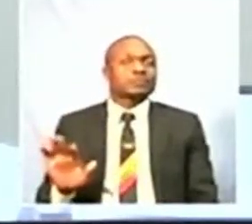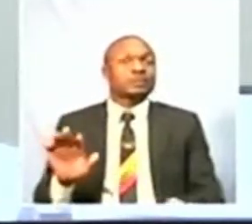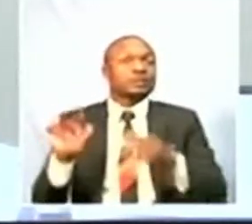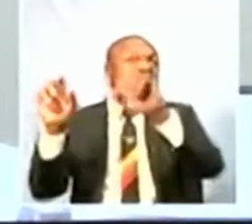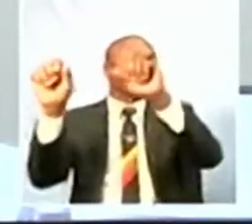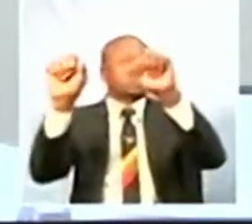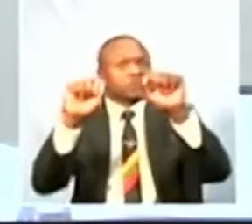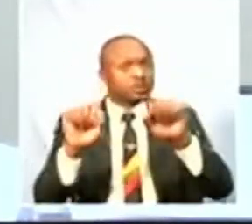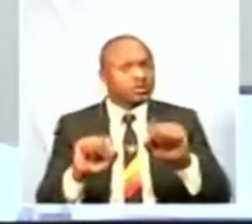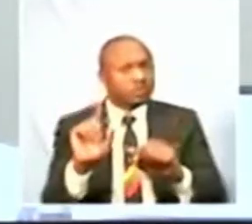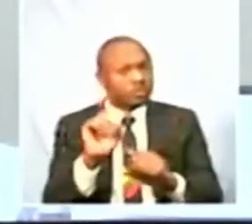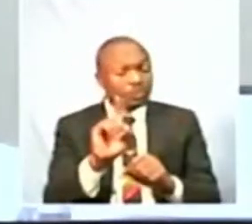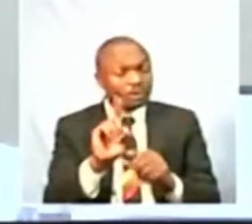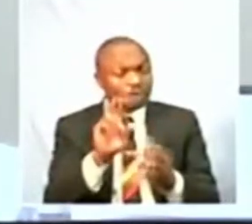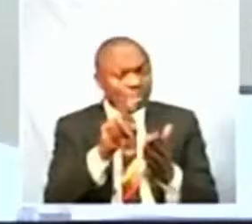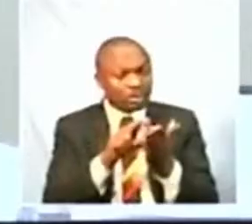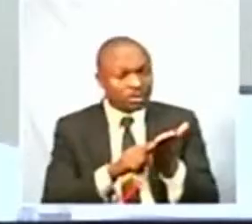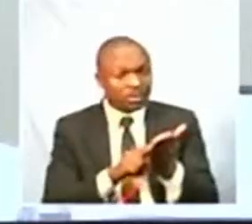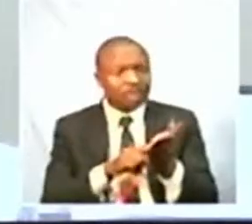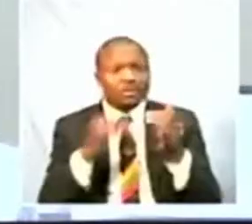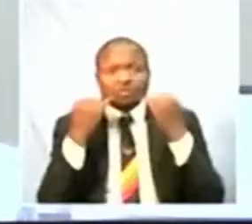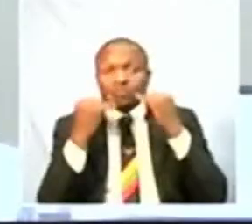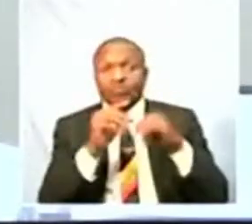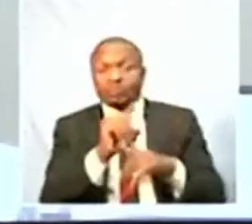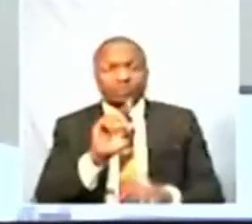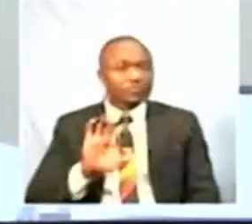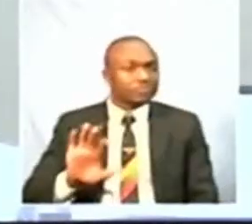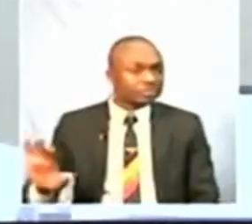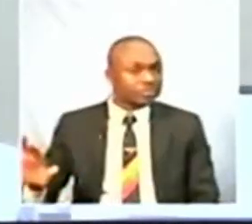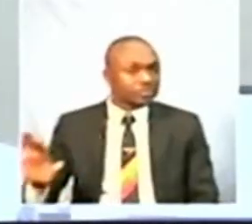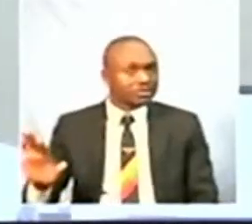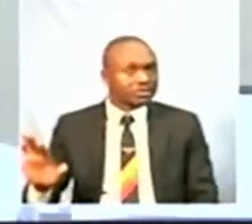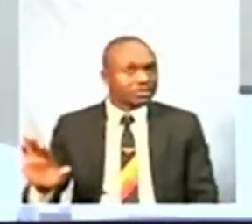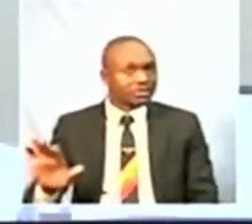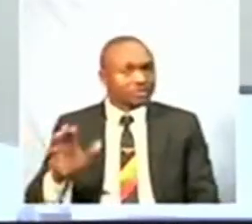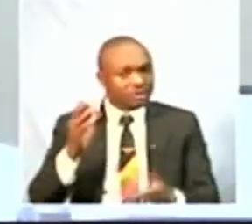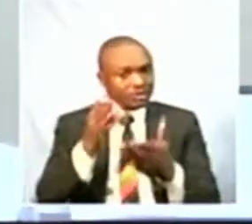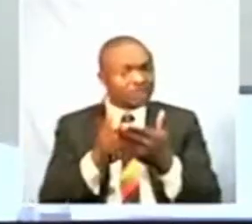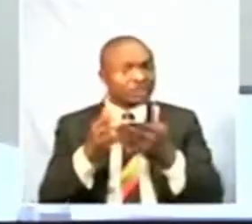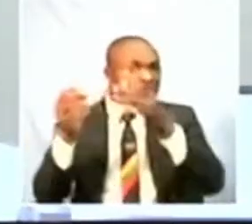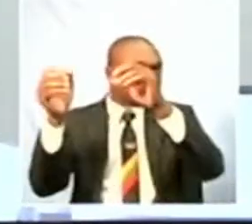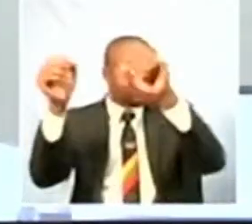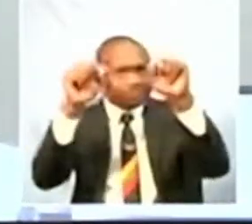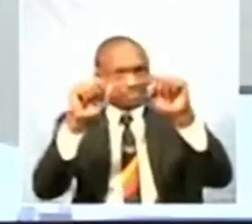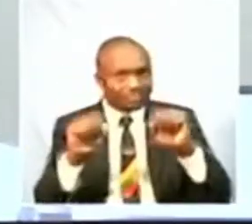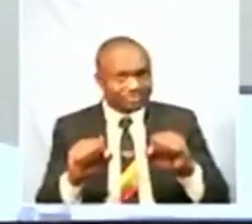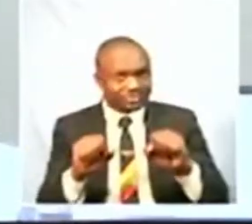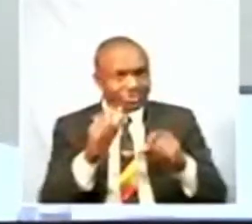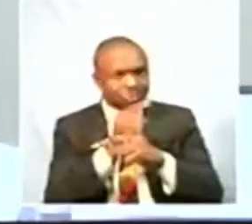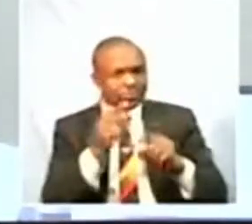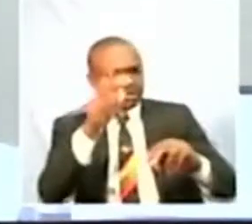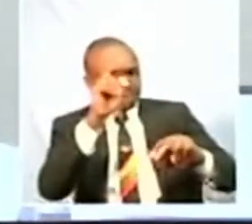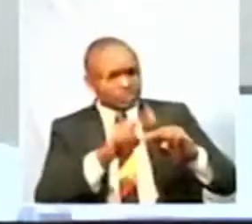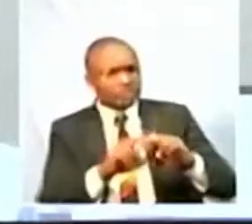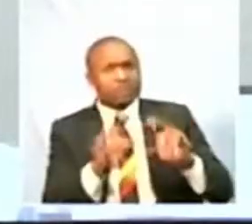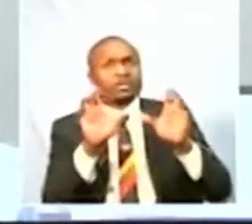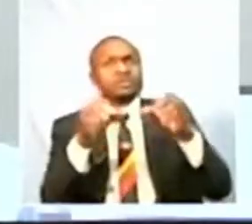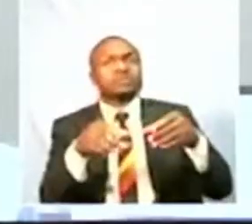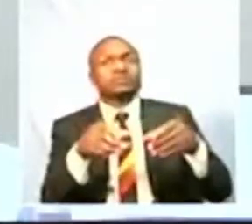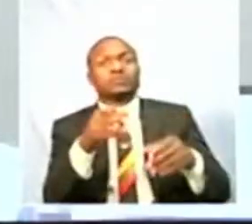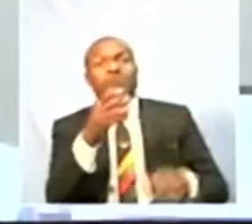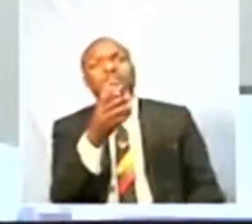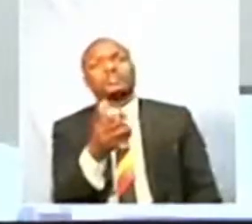Where in the circular does it tell you to ignore the said structures? You just sit in the council chamber